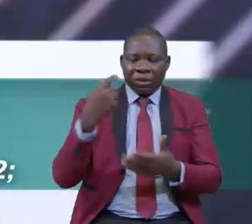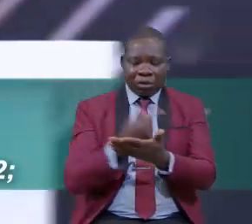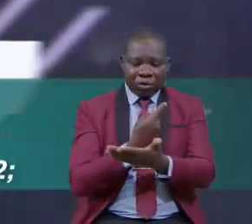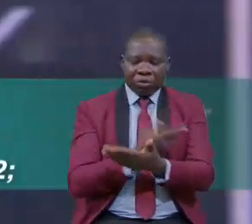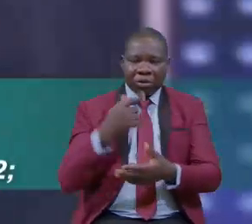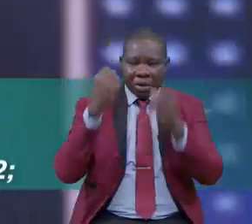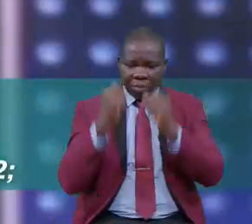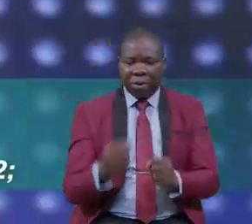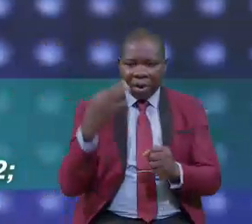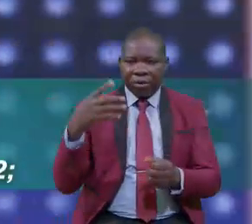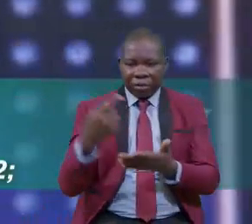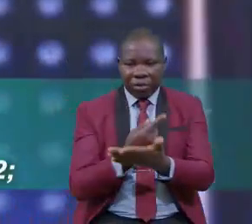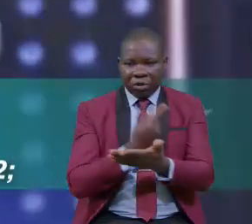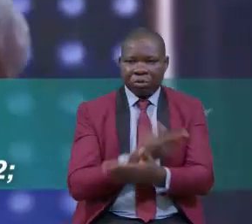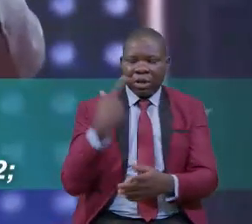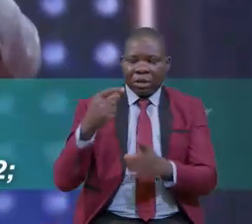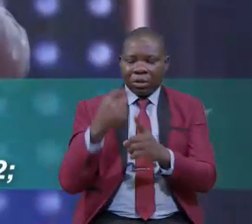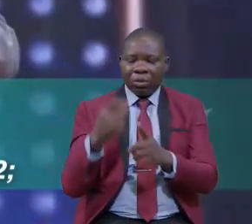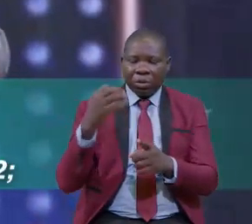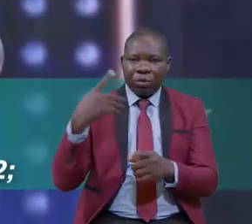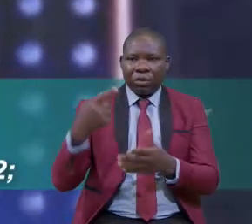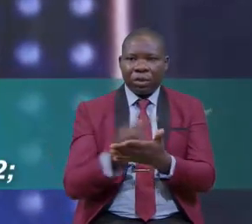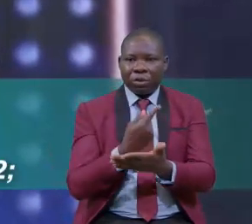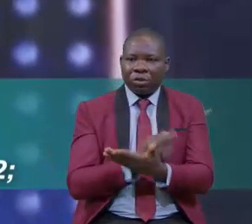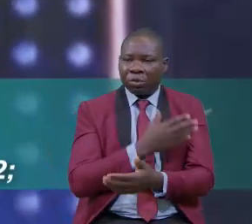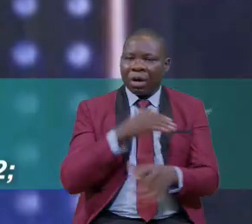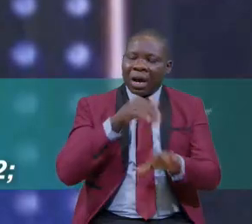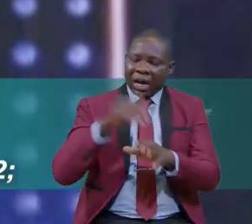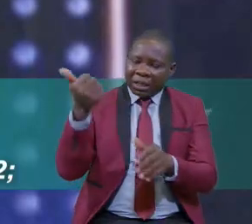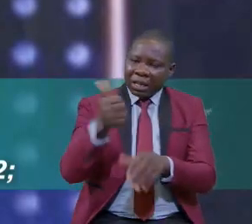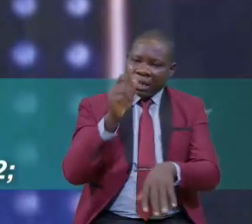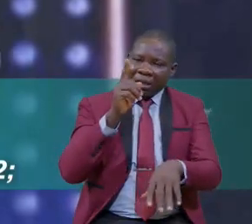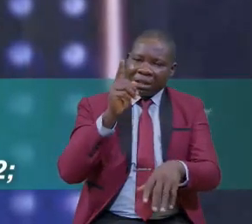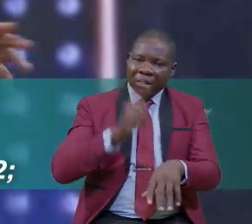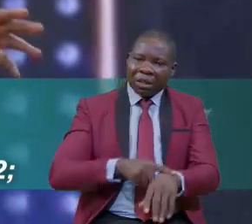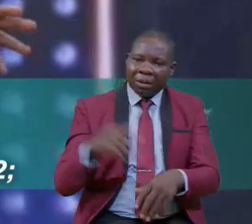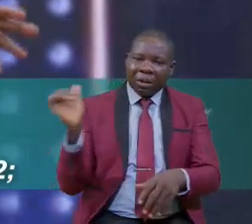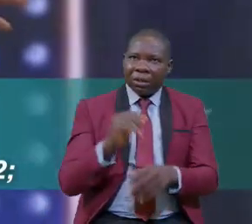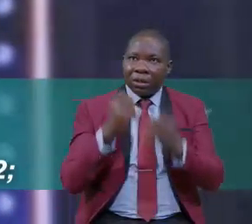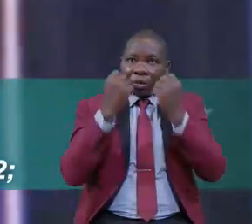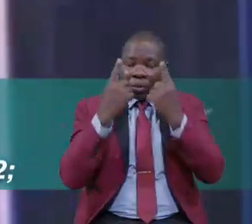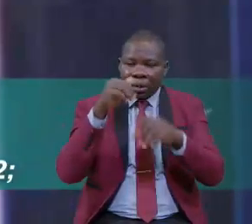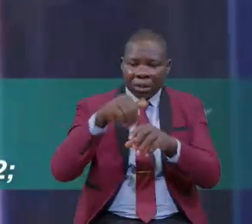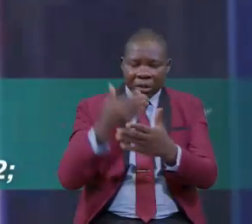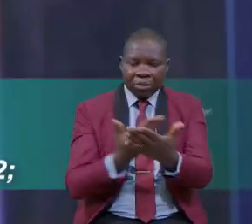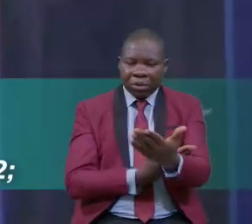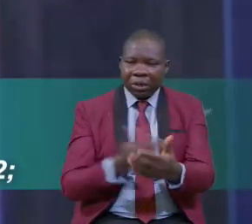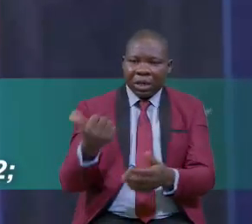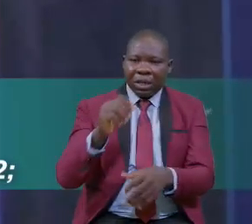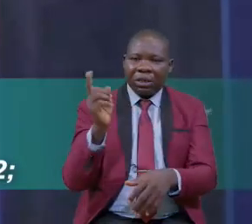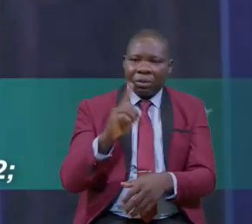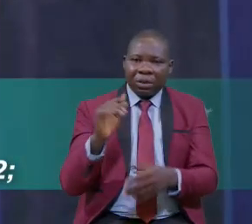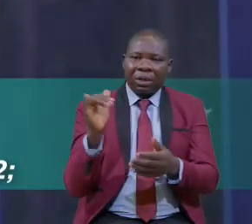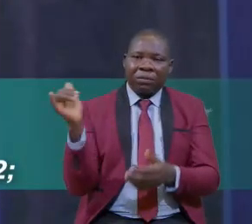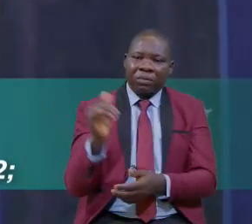message of the gospel, and it's anywhere, anytime they wake up in the morning, anywhere they are, I am